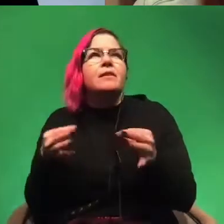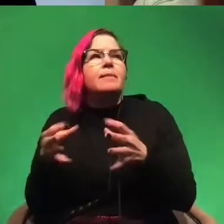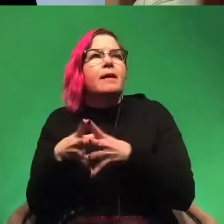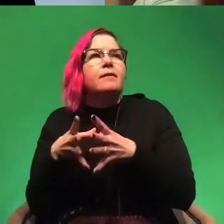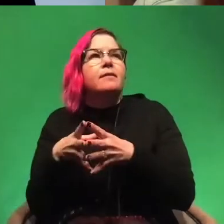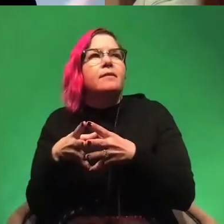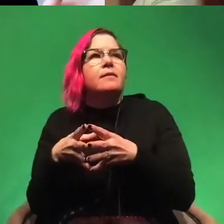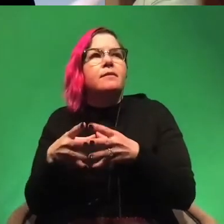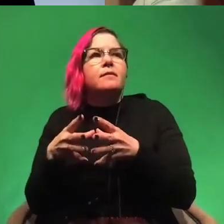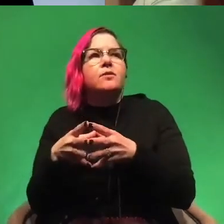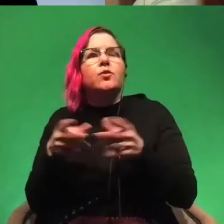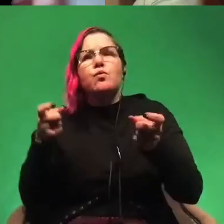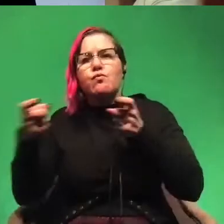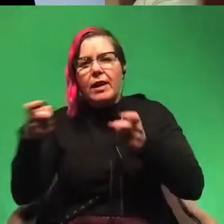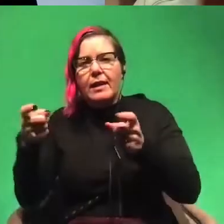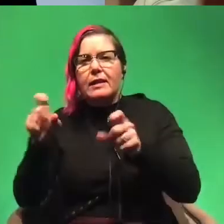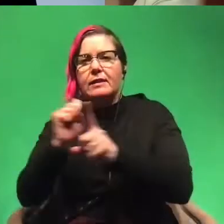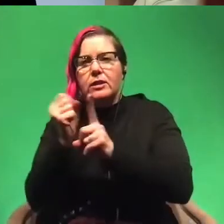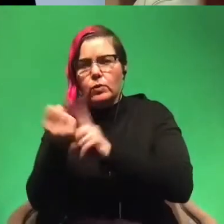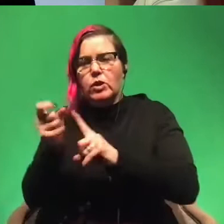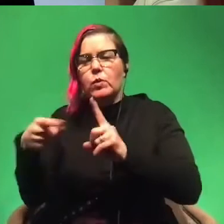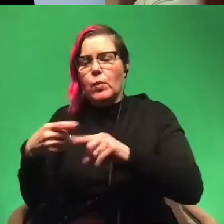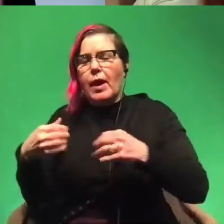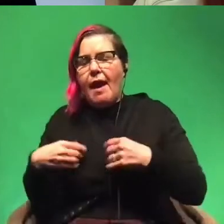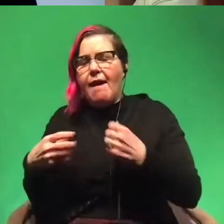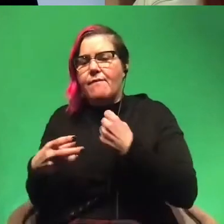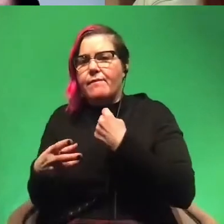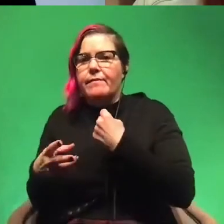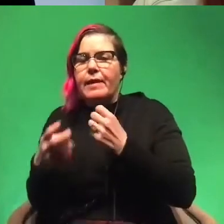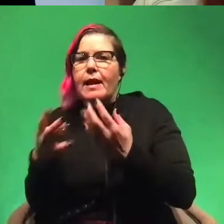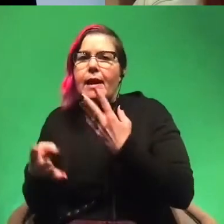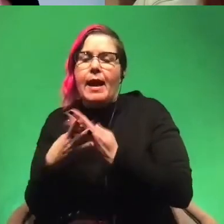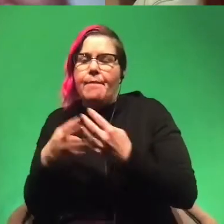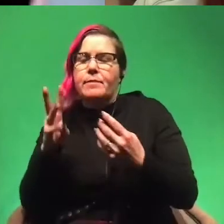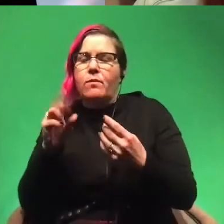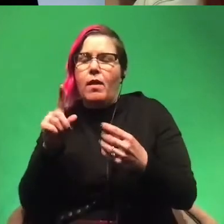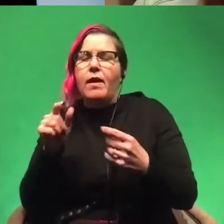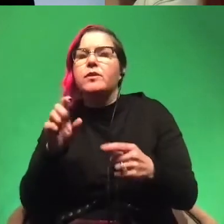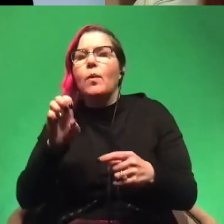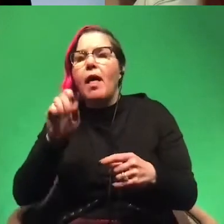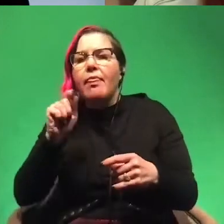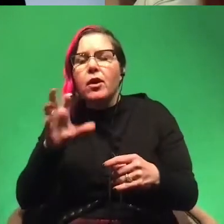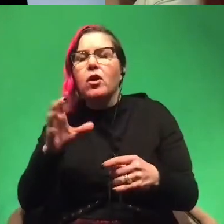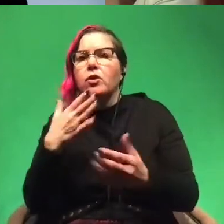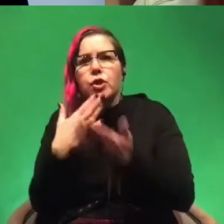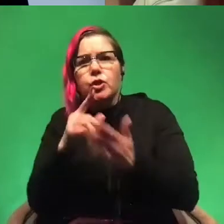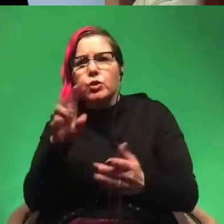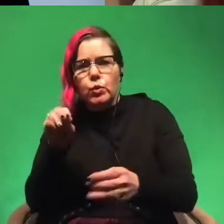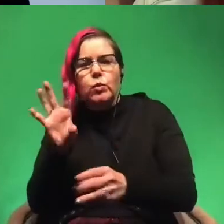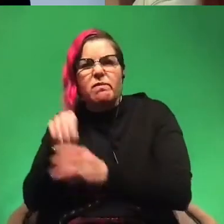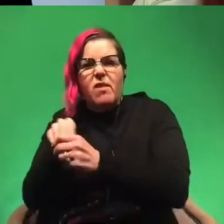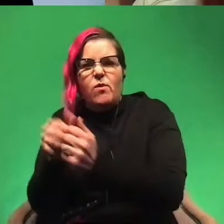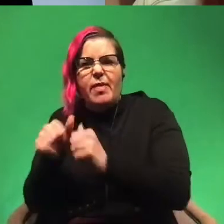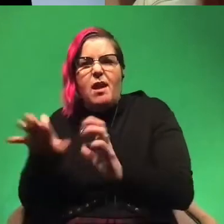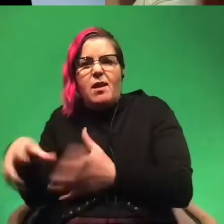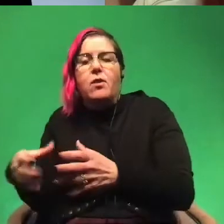regulated instances in which we have captive wildlife. So in that case, ethical zoos or regulated zoos could fall under that category. Some of the